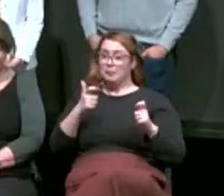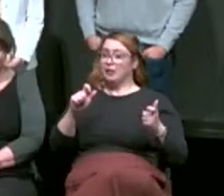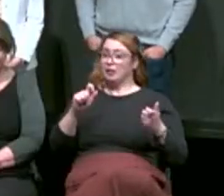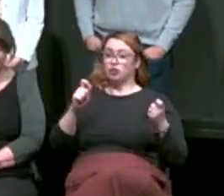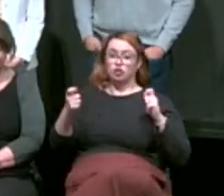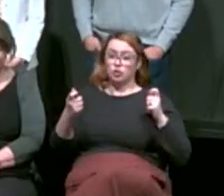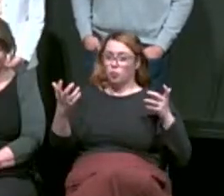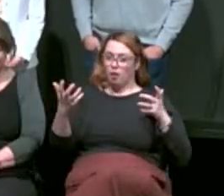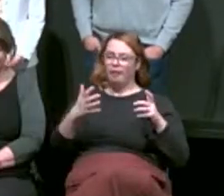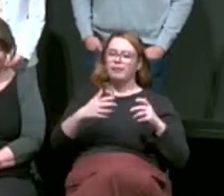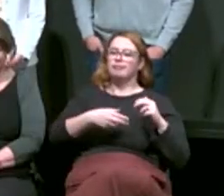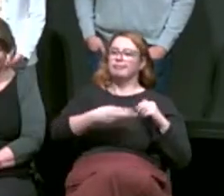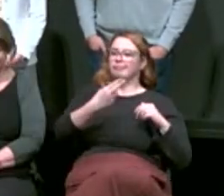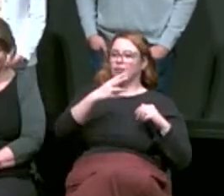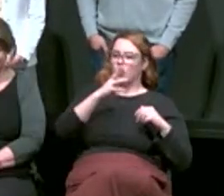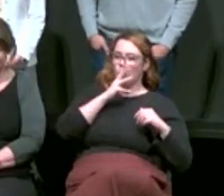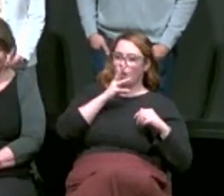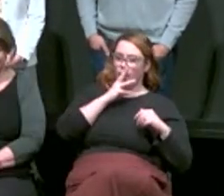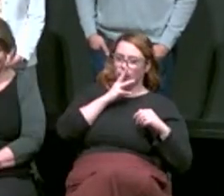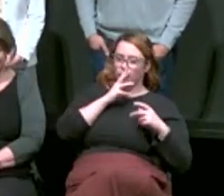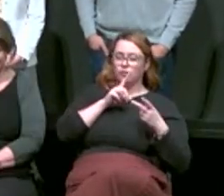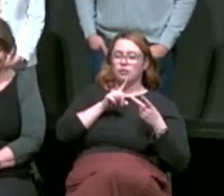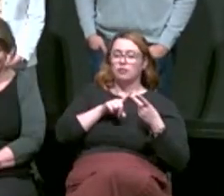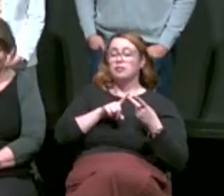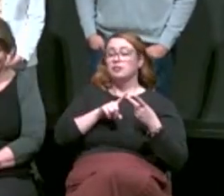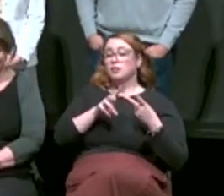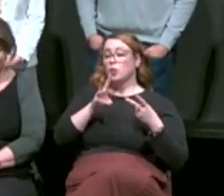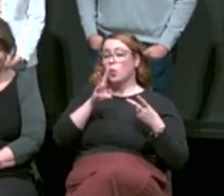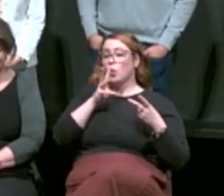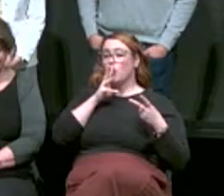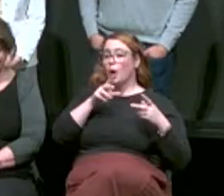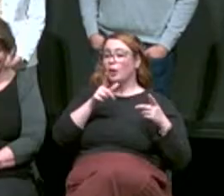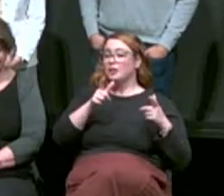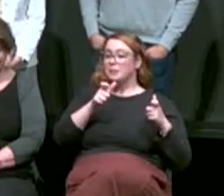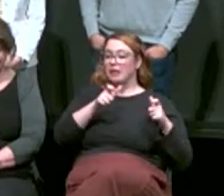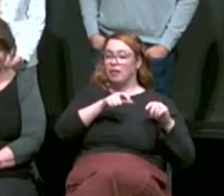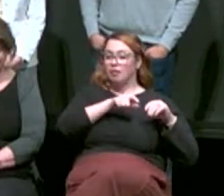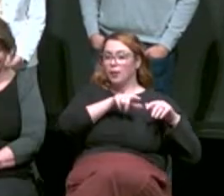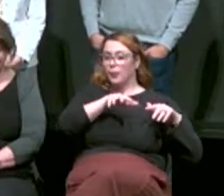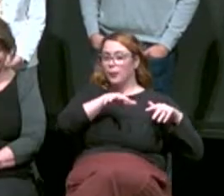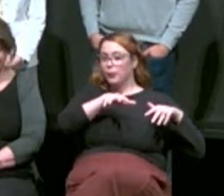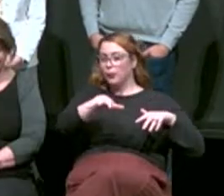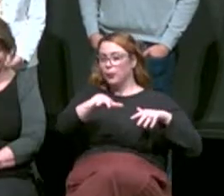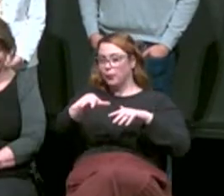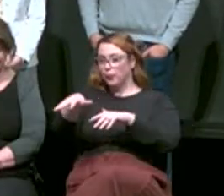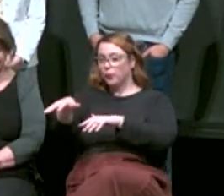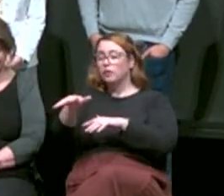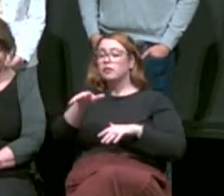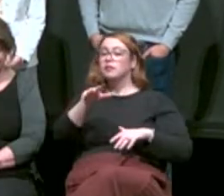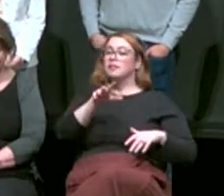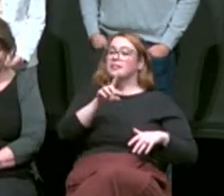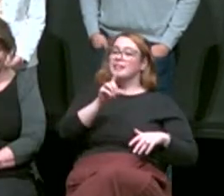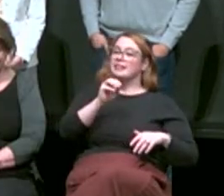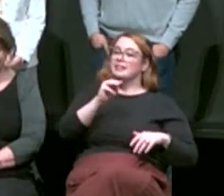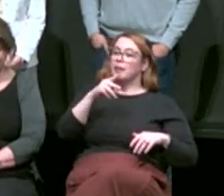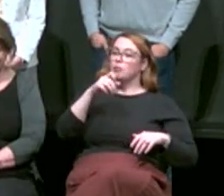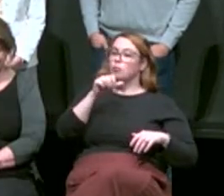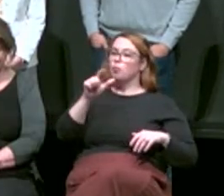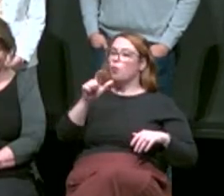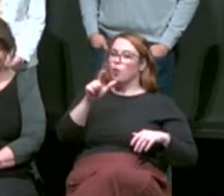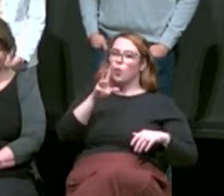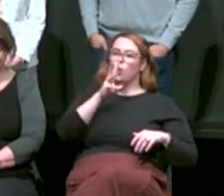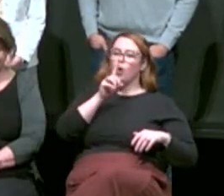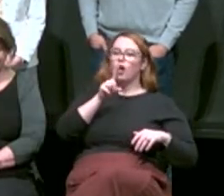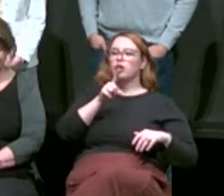water and then the speed at which the water moves from point A to B, because the dam pool is just water goes there